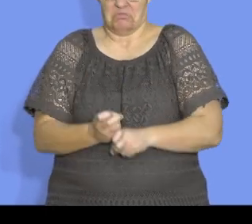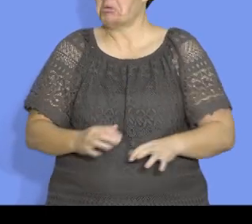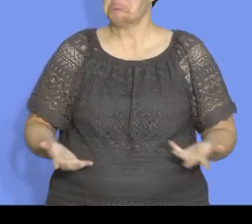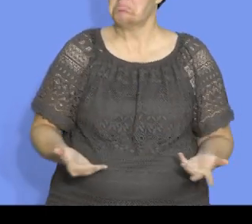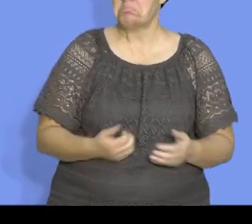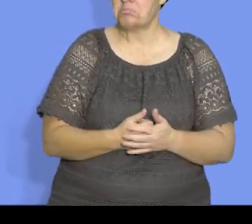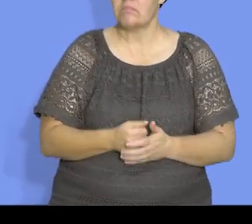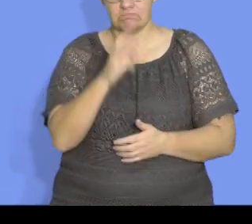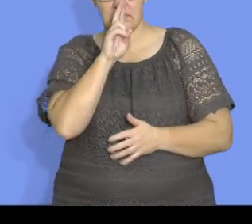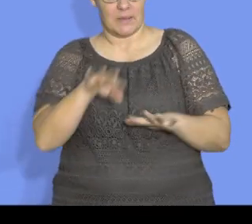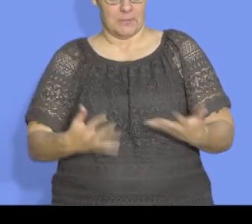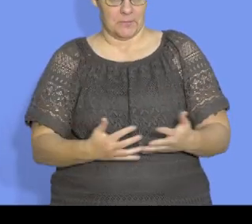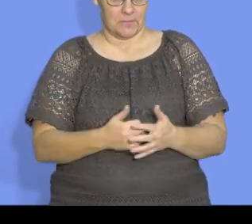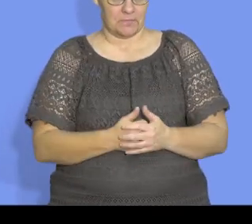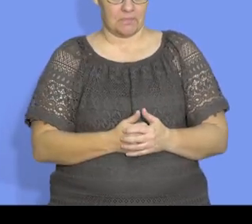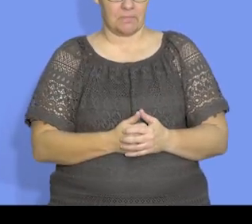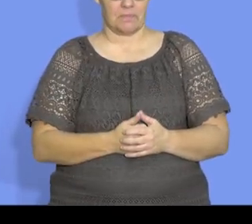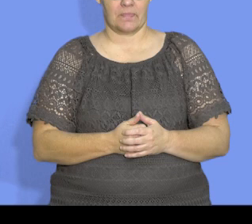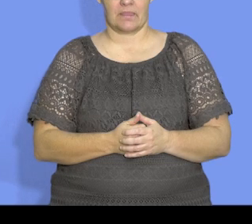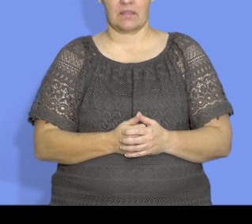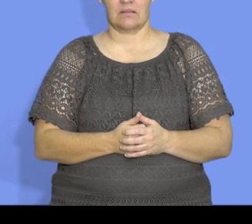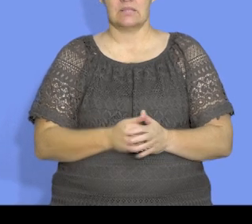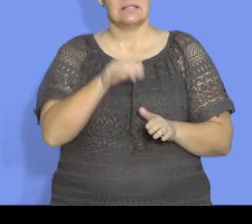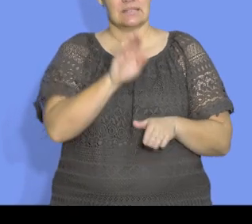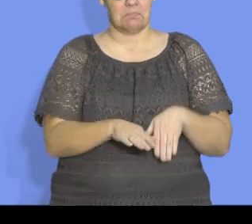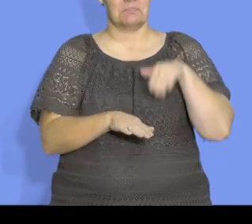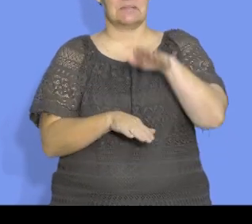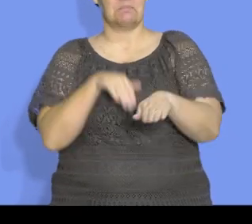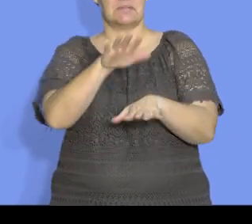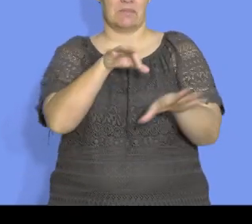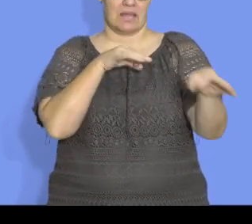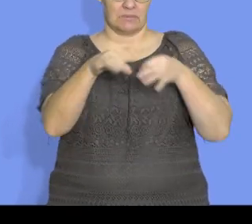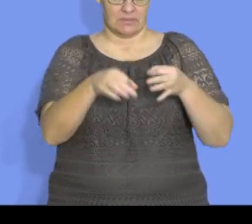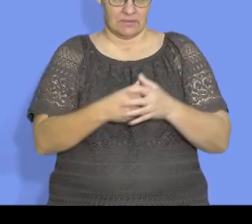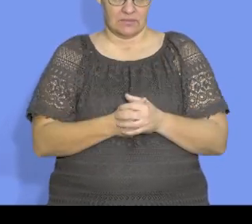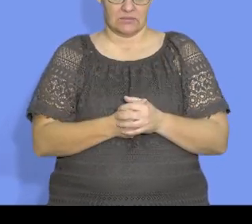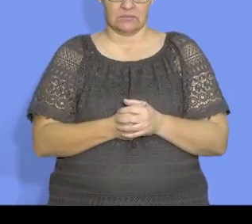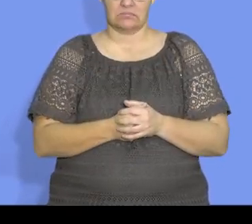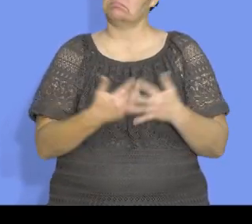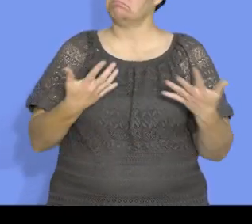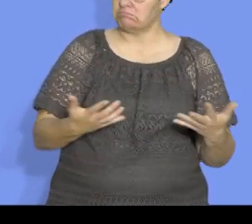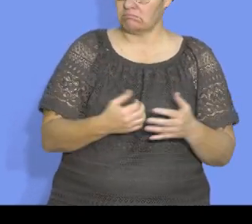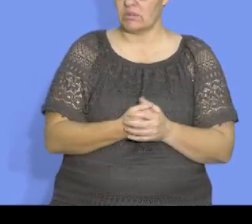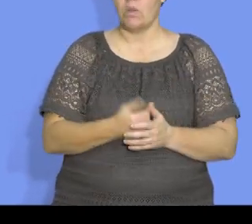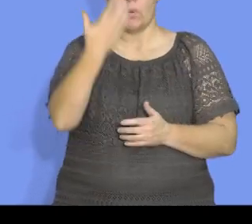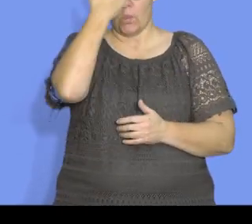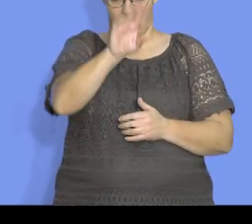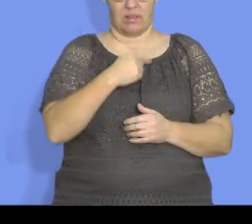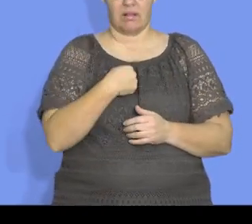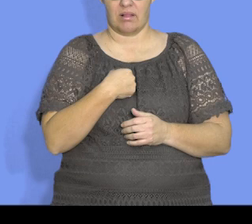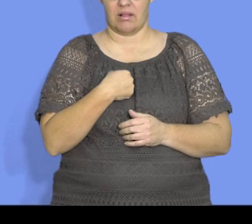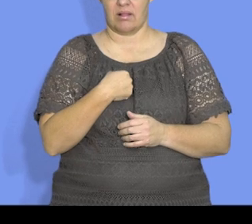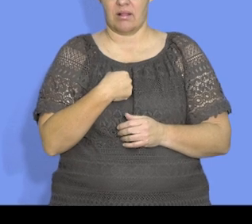difficult. Let's see how we can do it. We're going to take it one step at a time. We're going to say, there we go. We